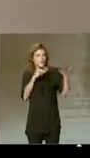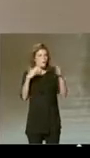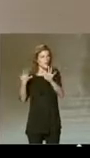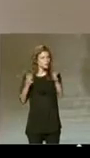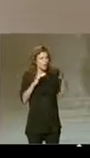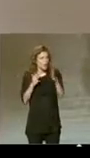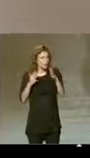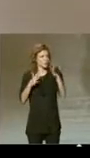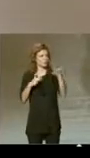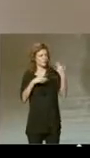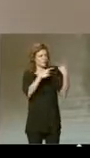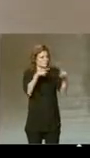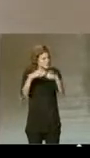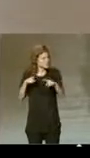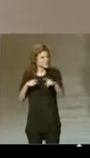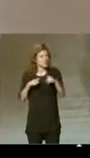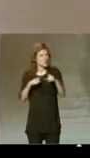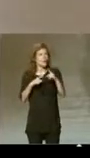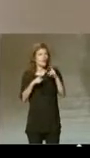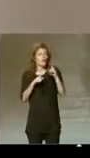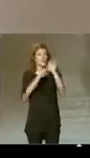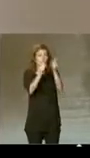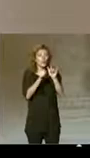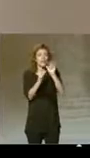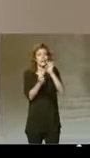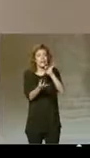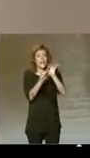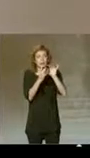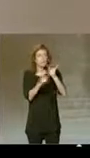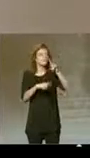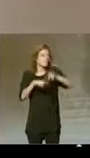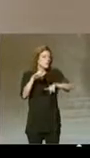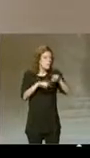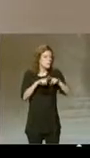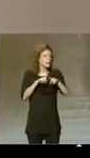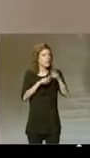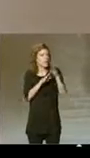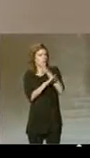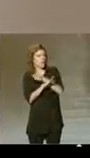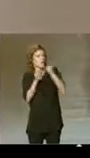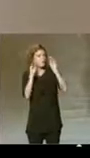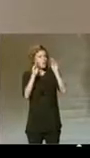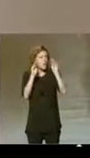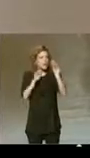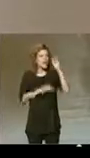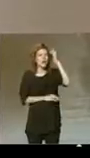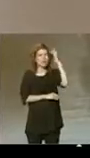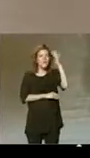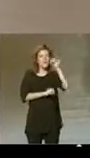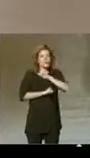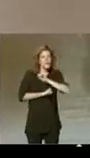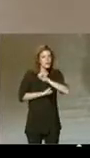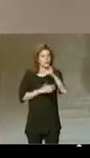have some common needs. The interaction channels will vary depending on their